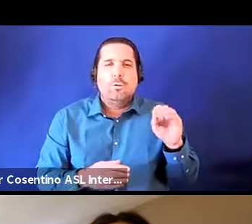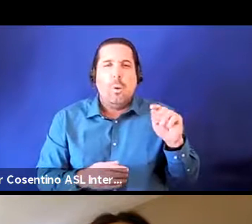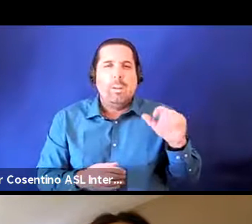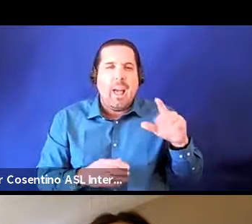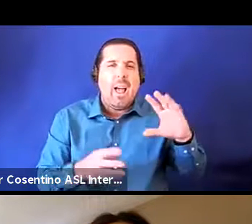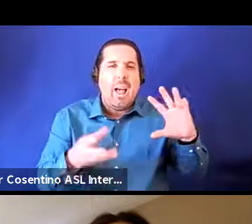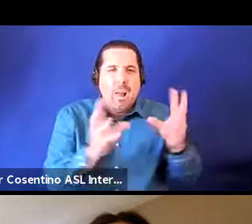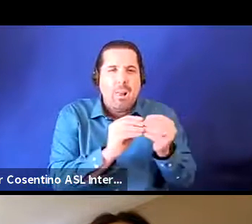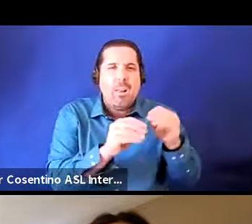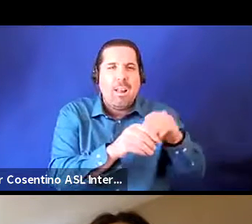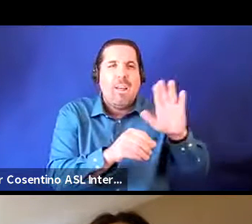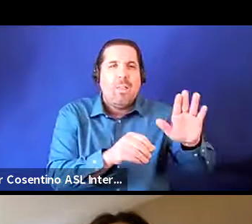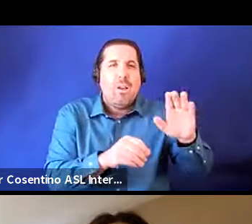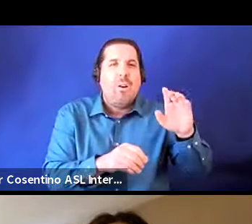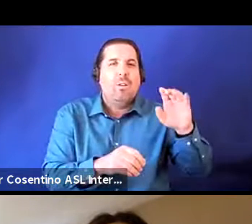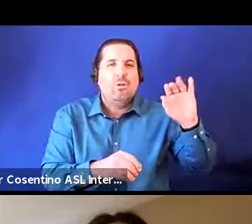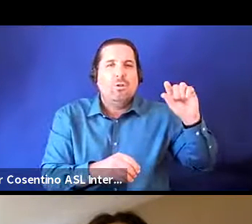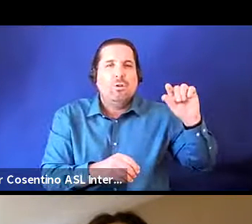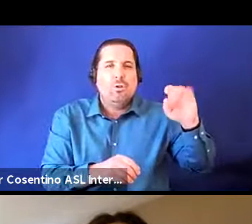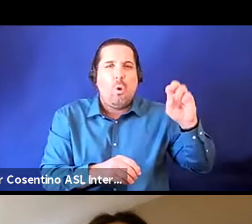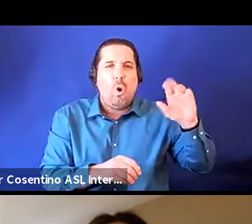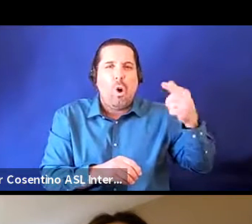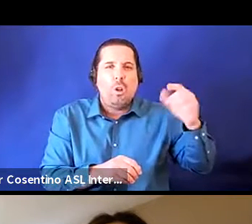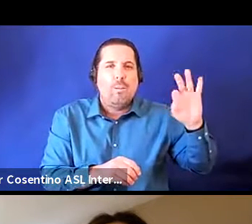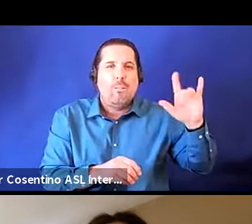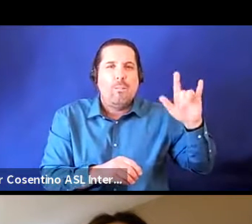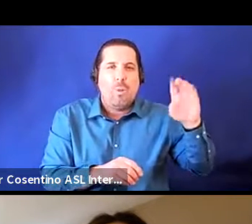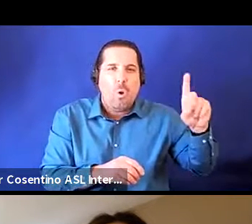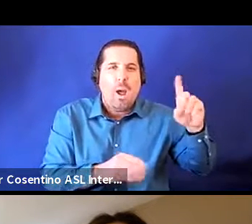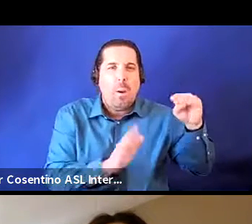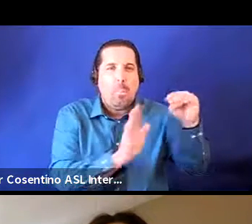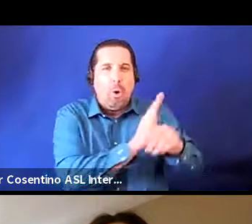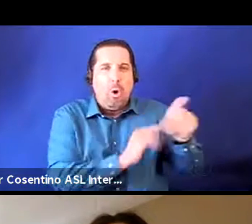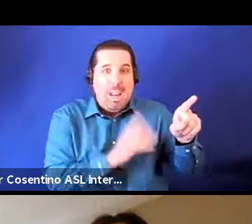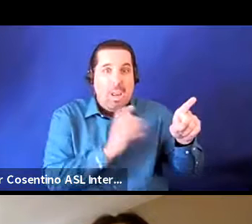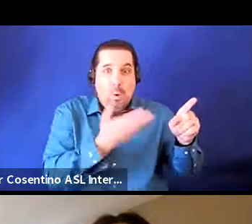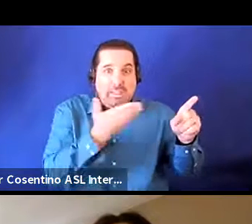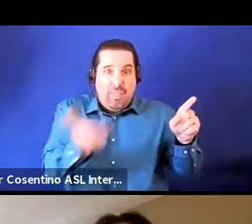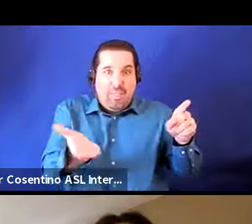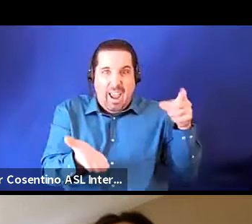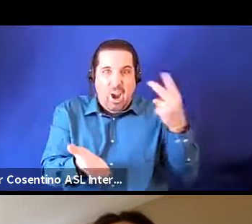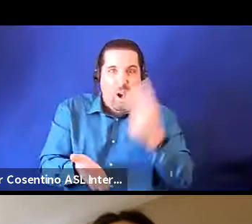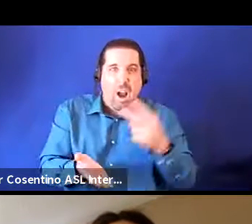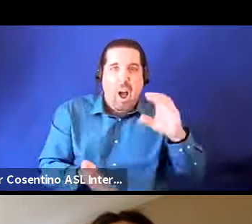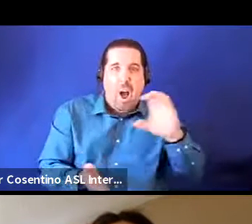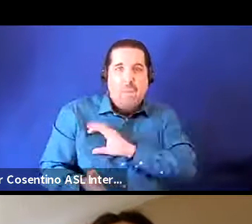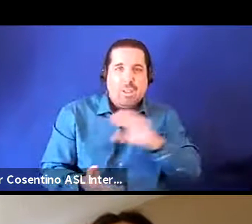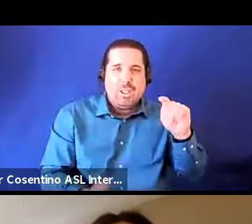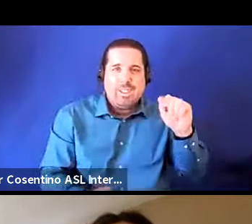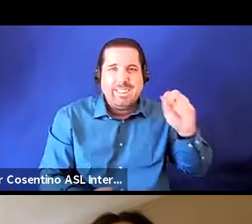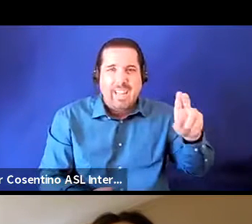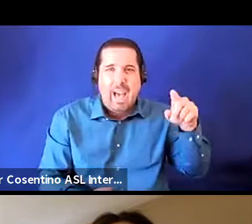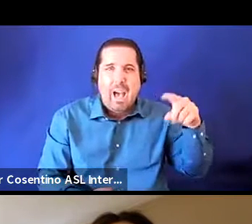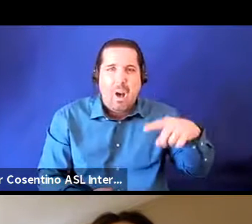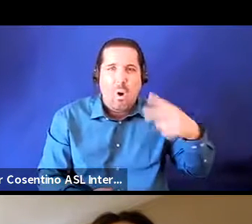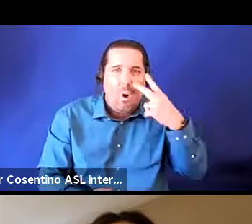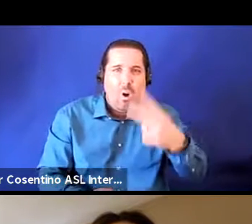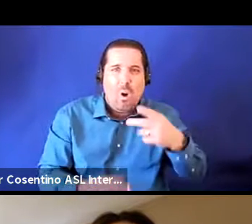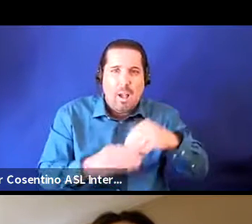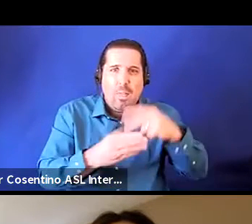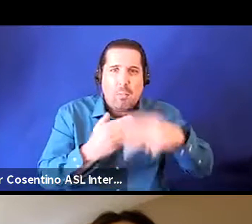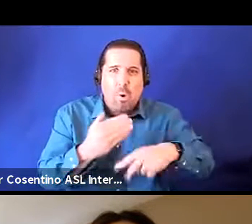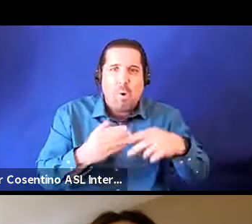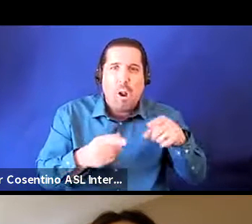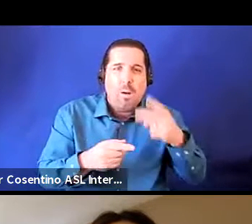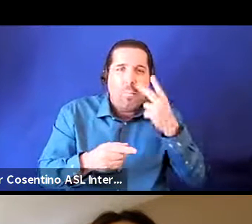at George Floyd's murder. And he says, in the video I saw, Officer Thao is in the foreground and Chauvin is partially visible